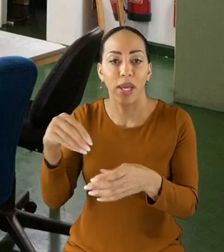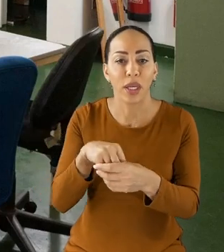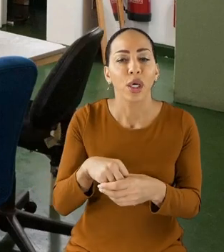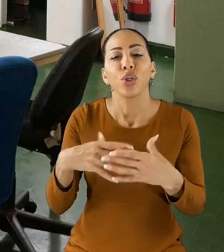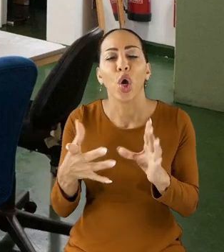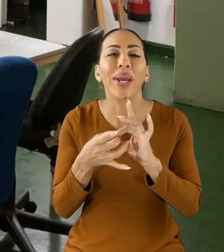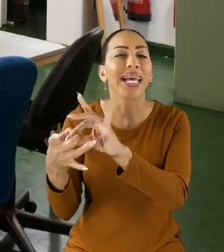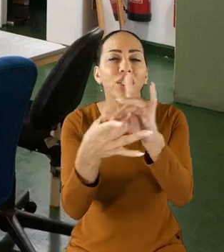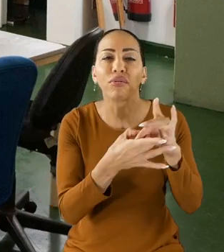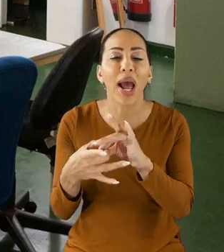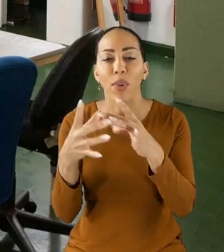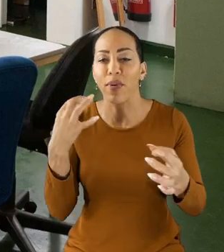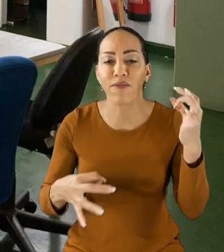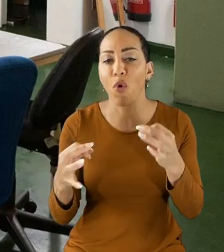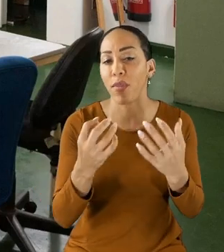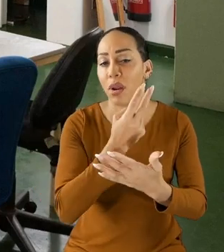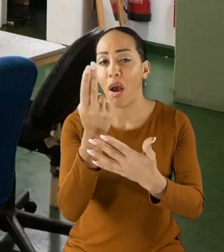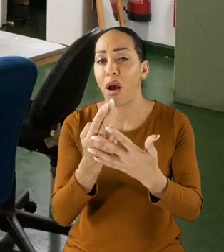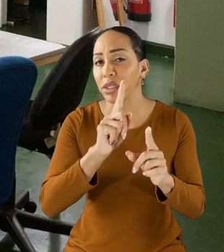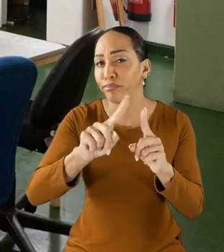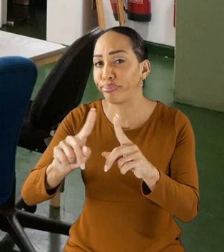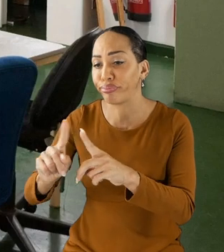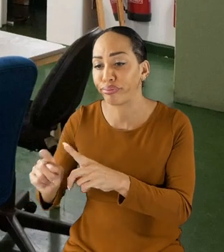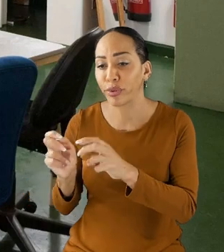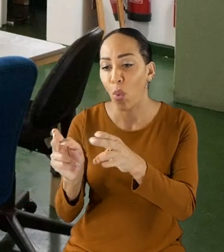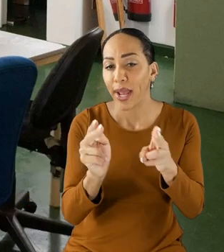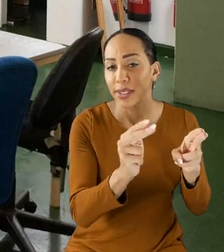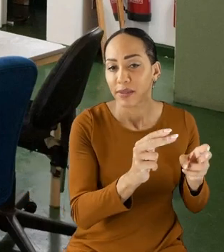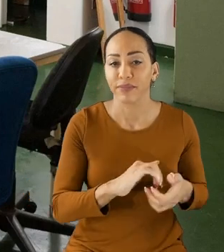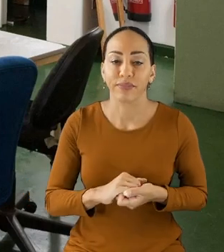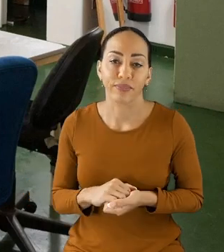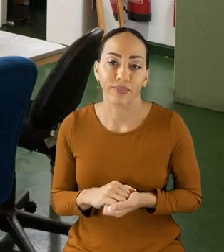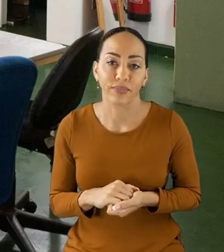performing arts and support the development of it.